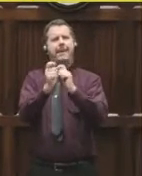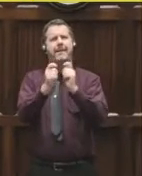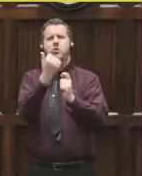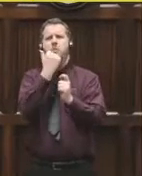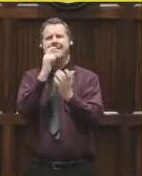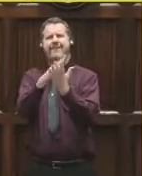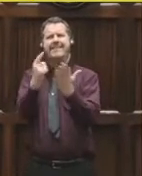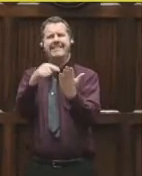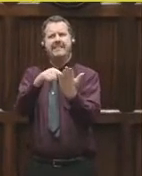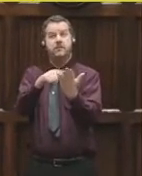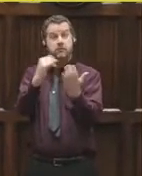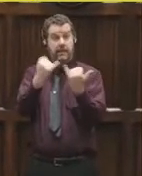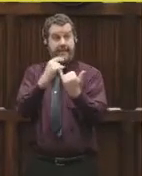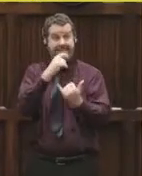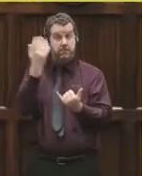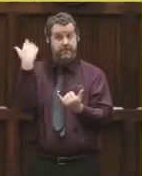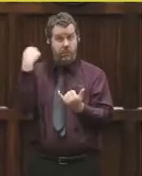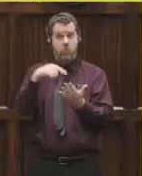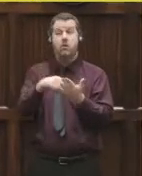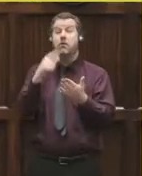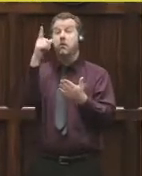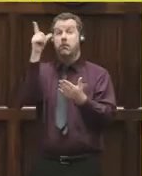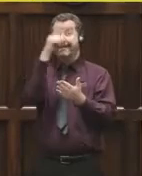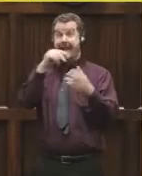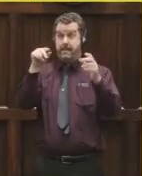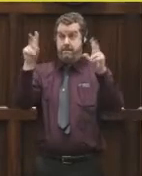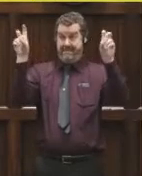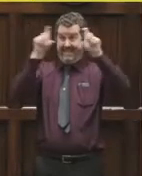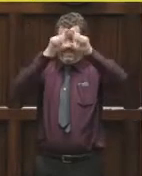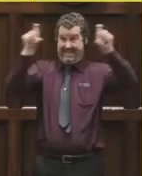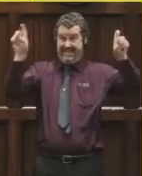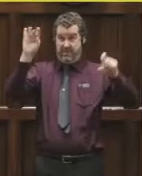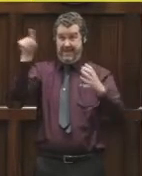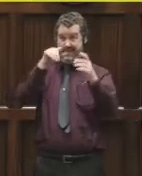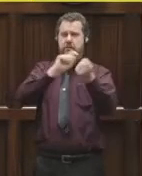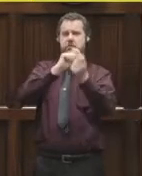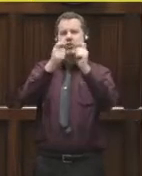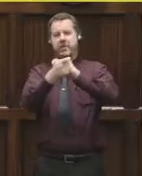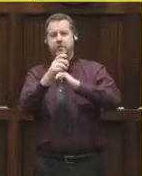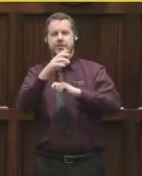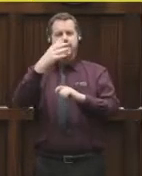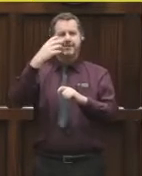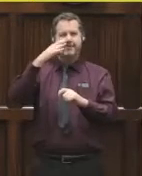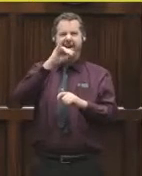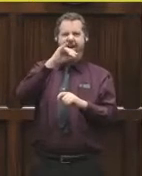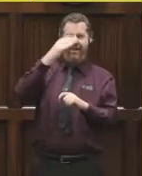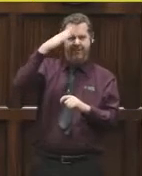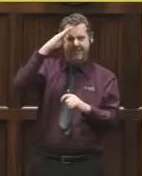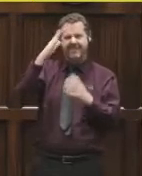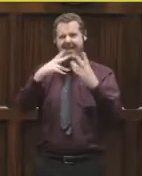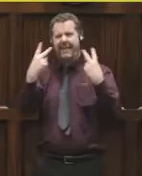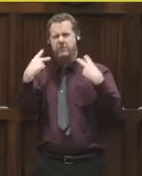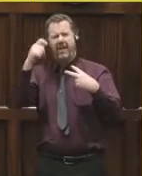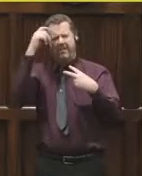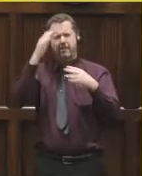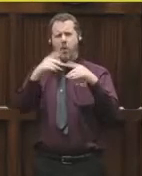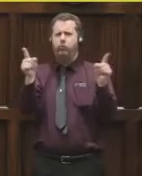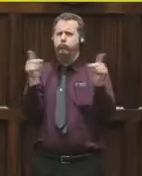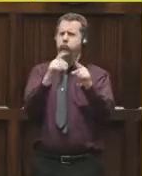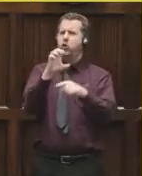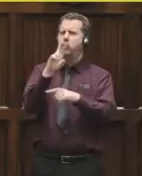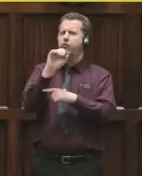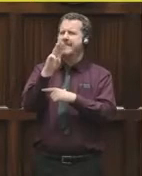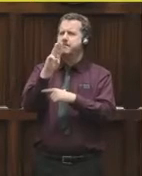as I mentioned earlier on, the changing of the name of the bill to the Irish Sign Language 2017 as a crisper and more user-friendly short